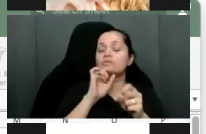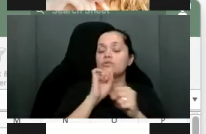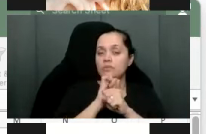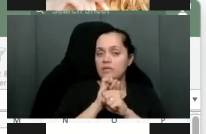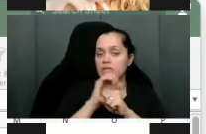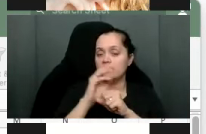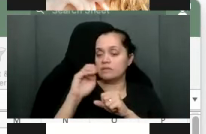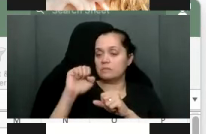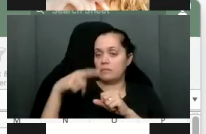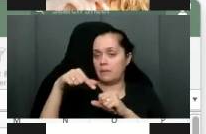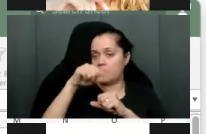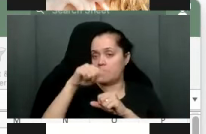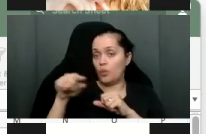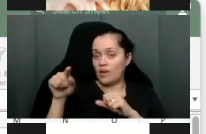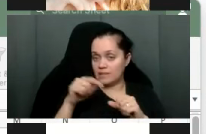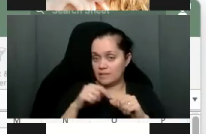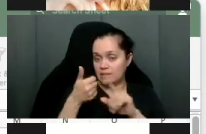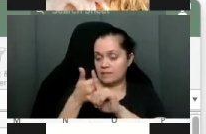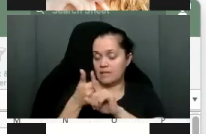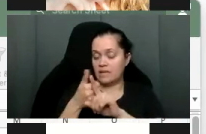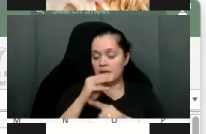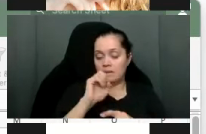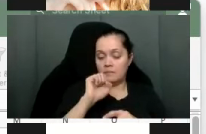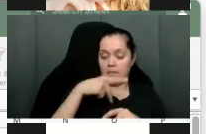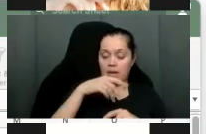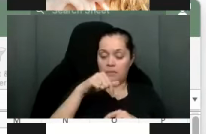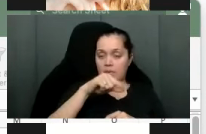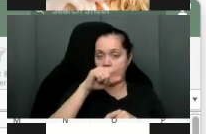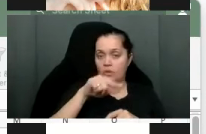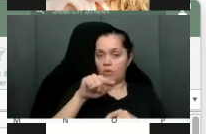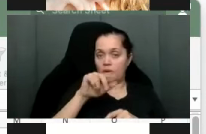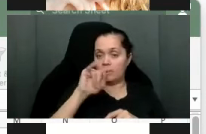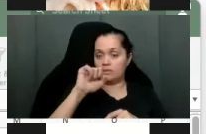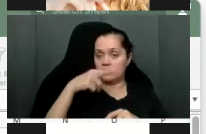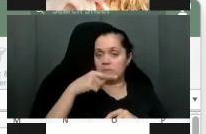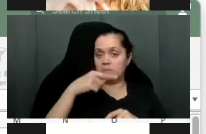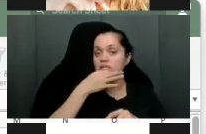map quizzes, right? Map quiz tip, then soon